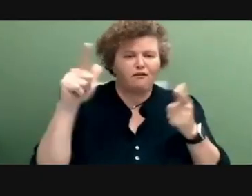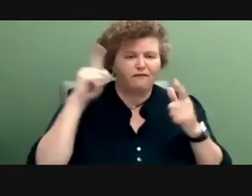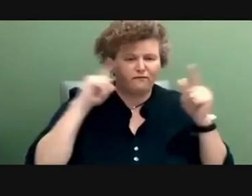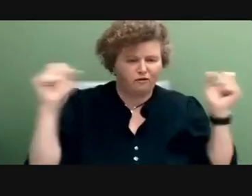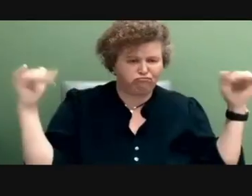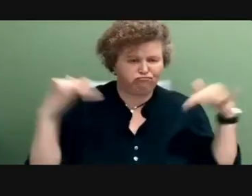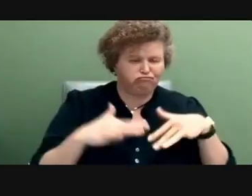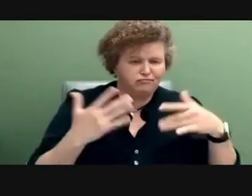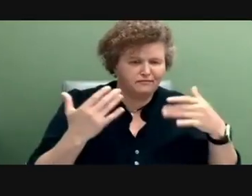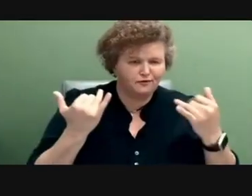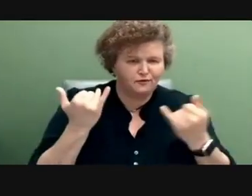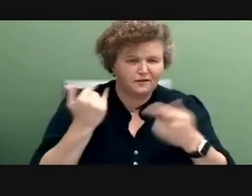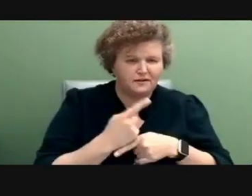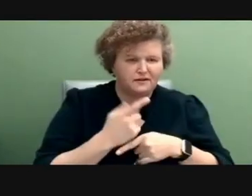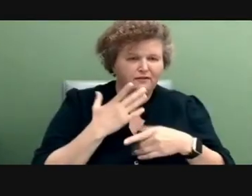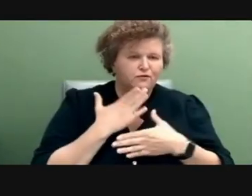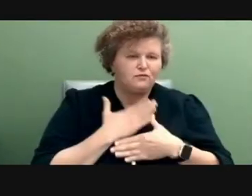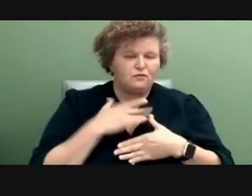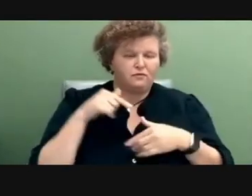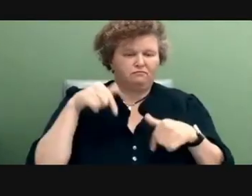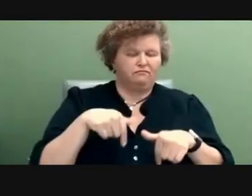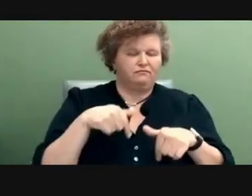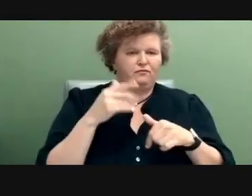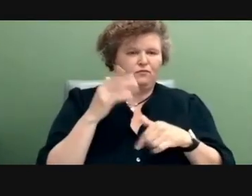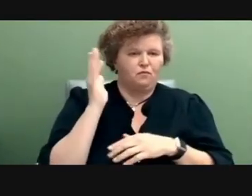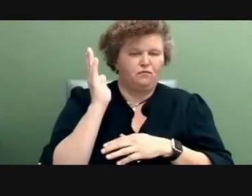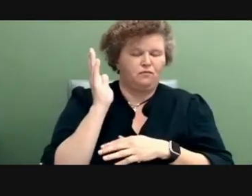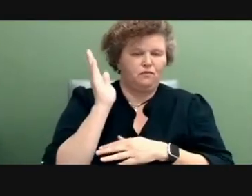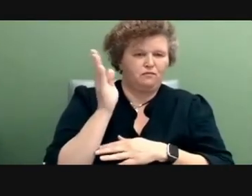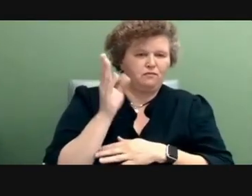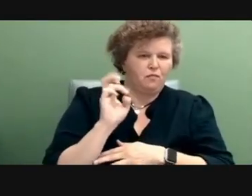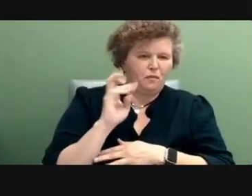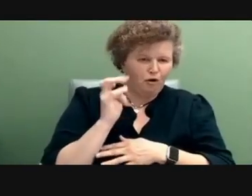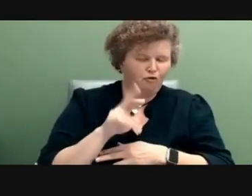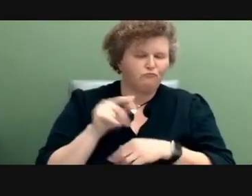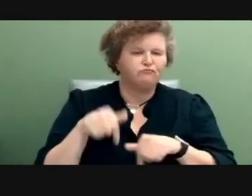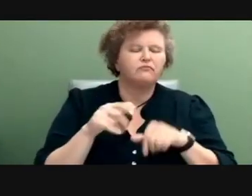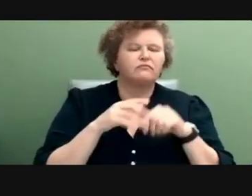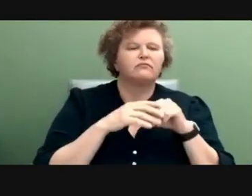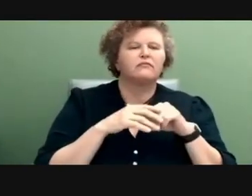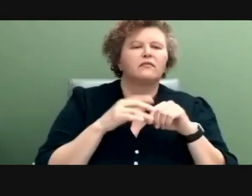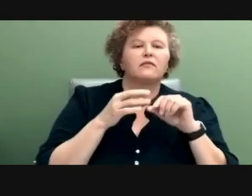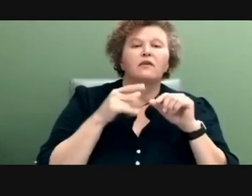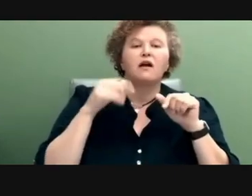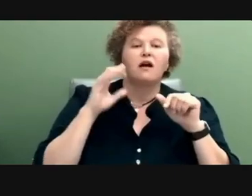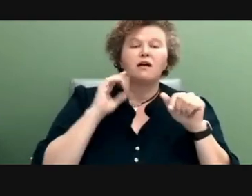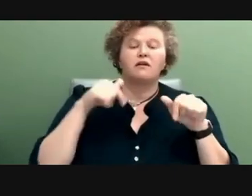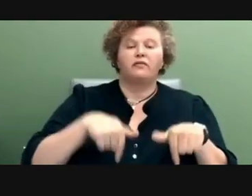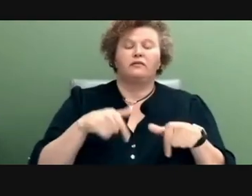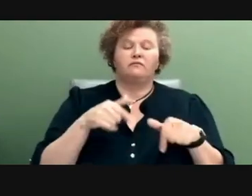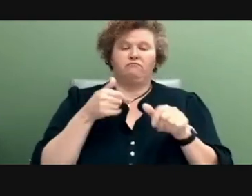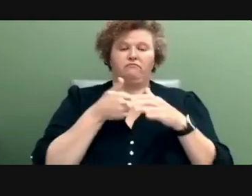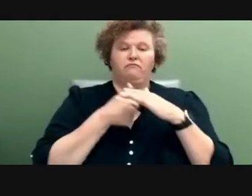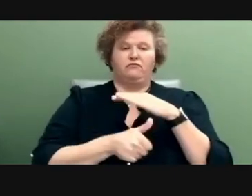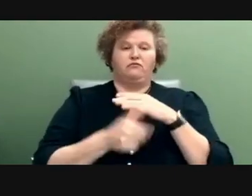All right, well, thank you so much everybody for coming today. This